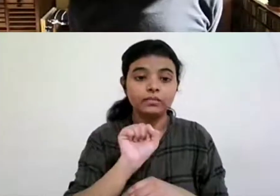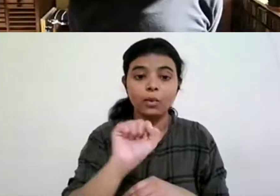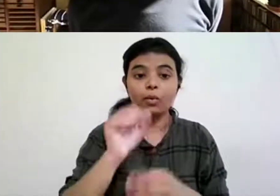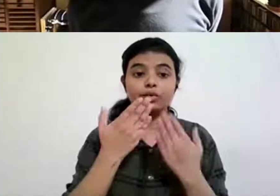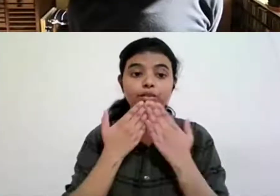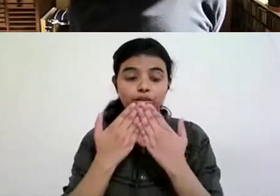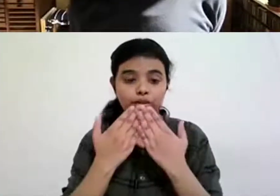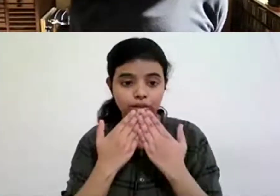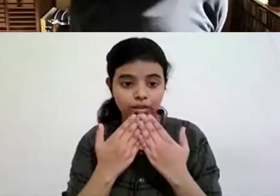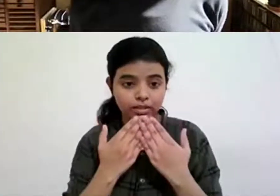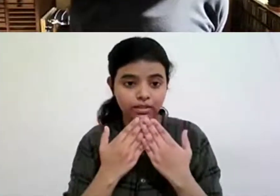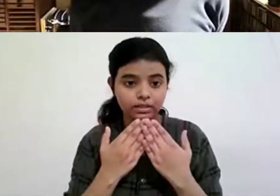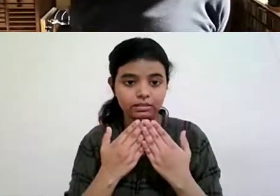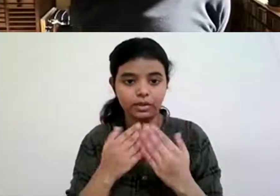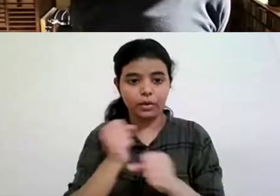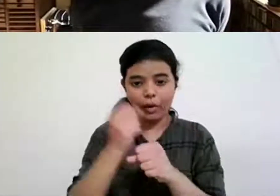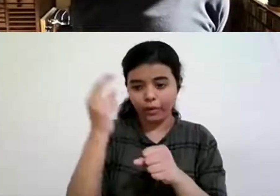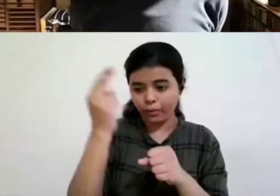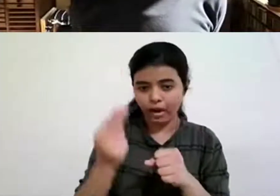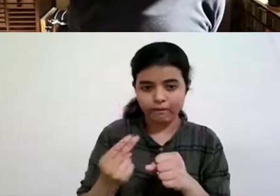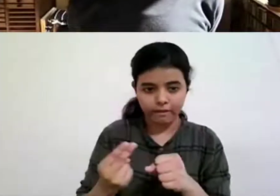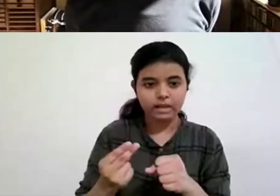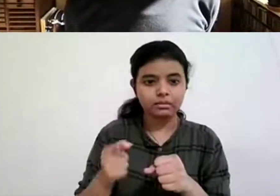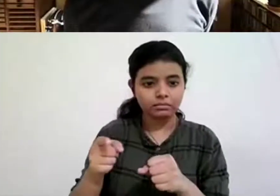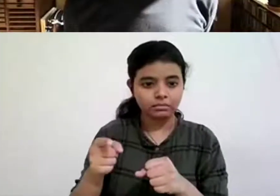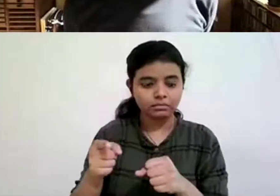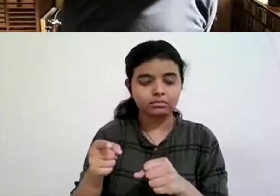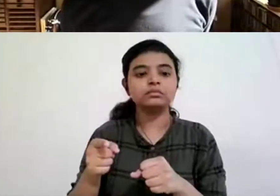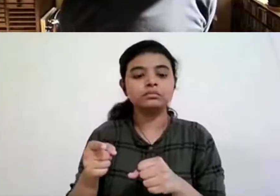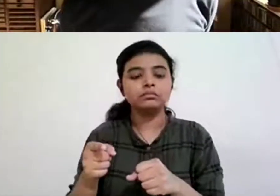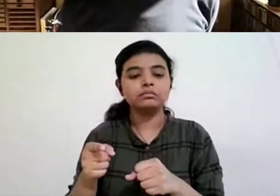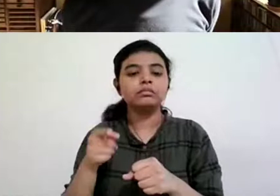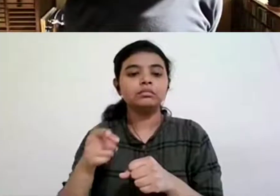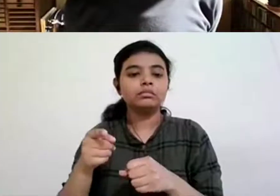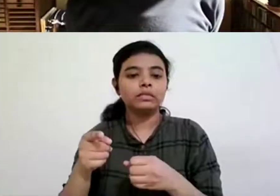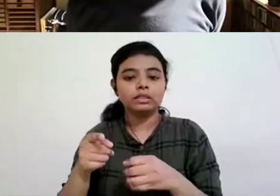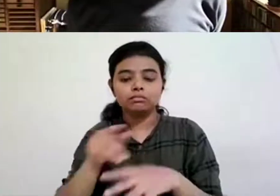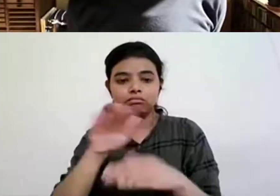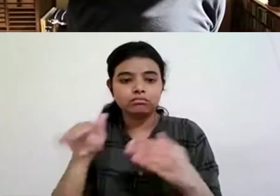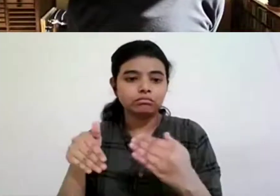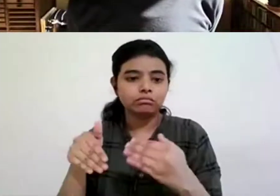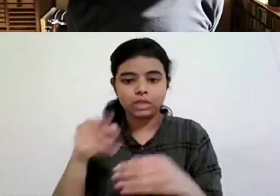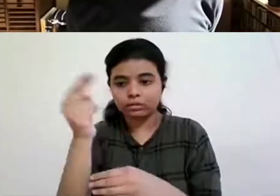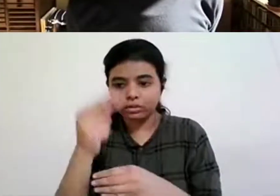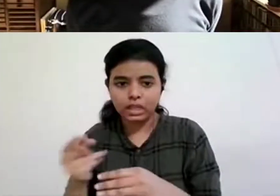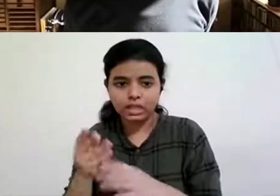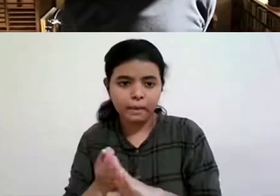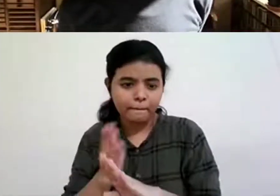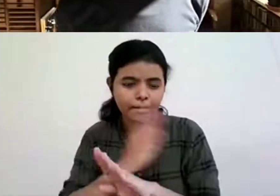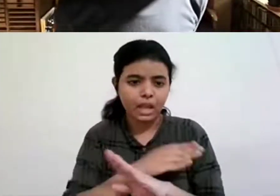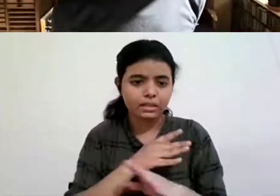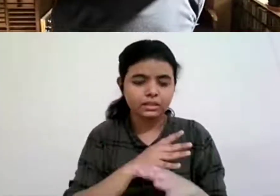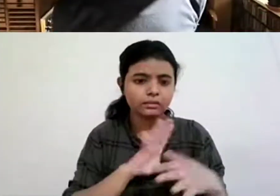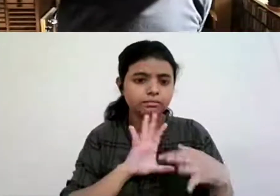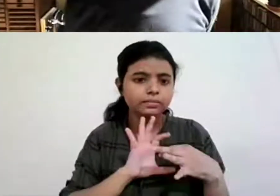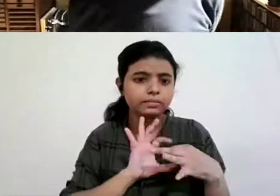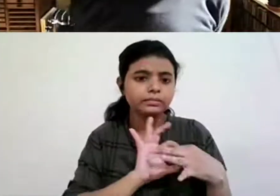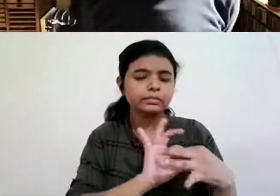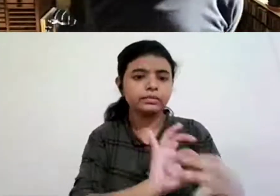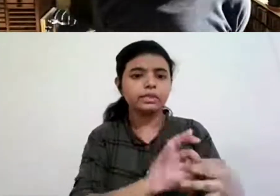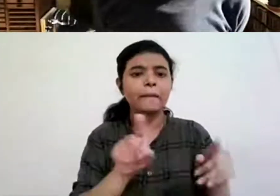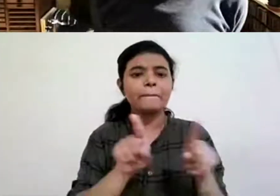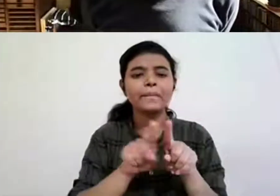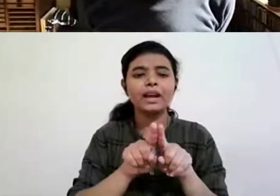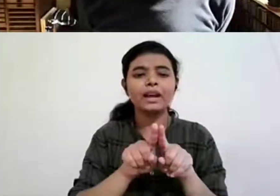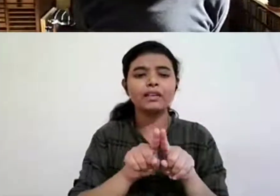studies in graphic design, he developed a deep friendship once when he was in Norway for